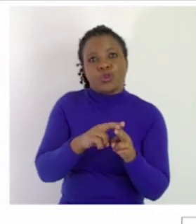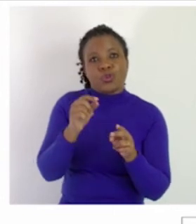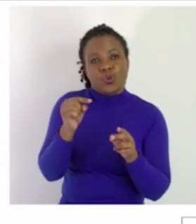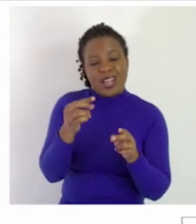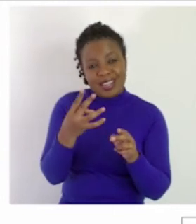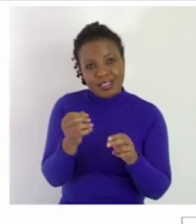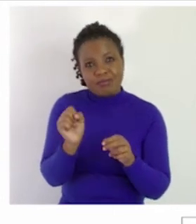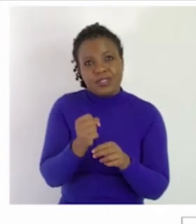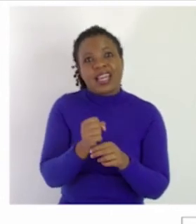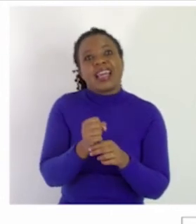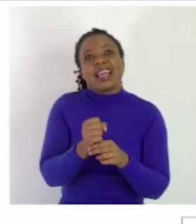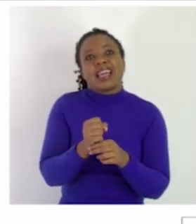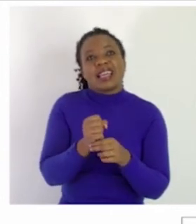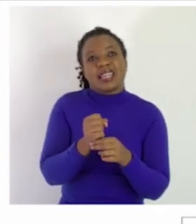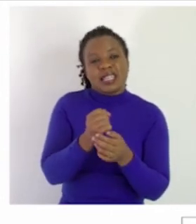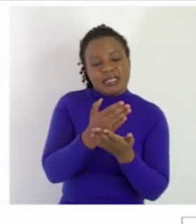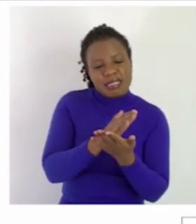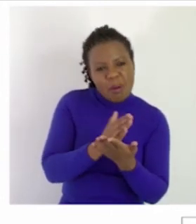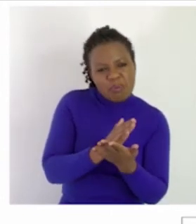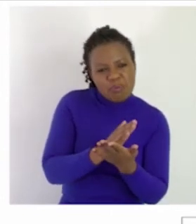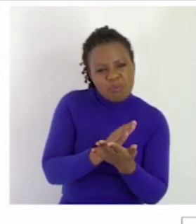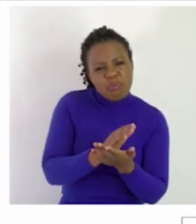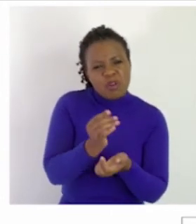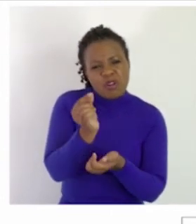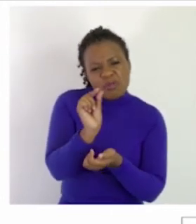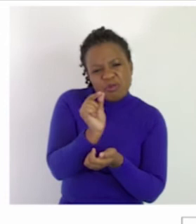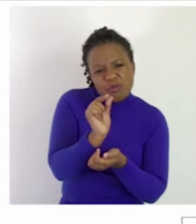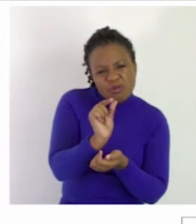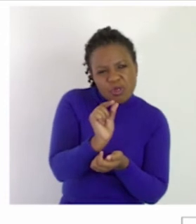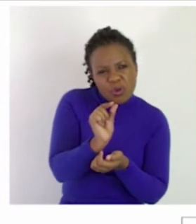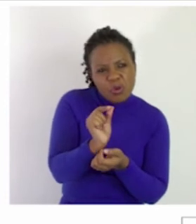words some, few, lots of,